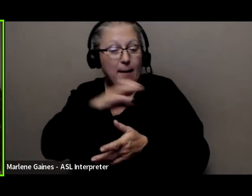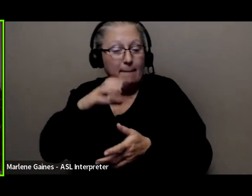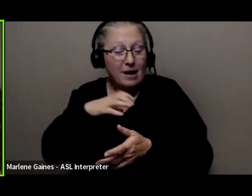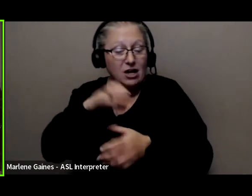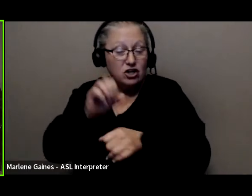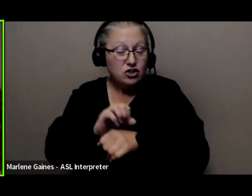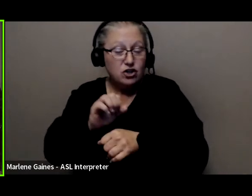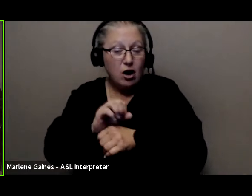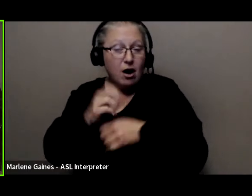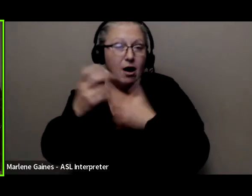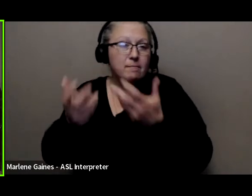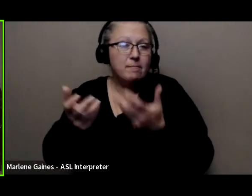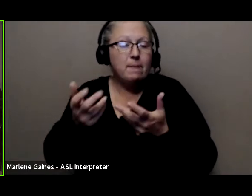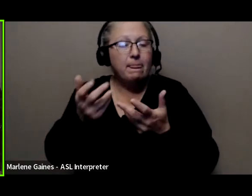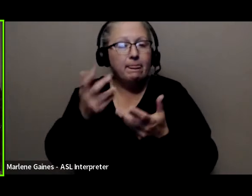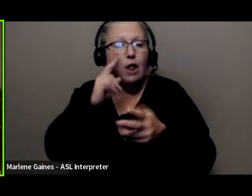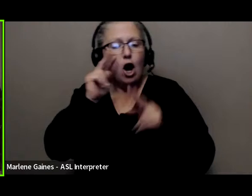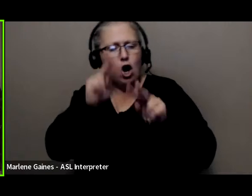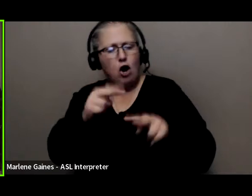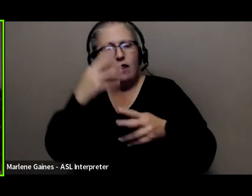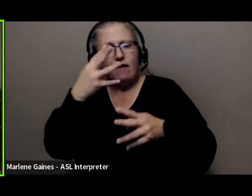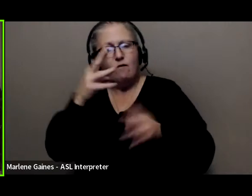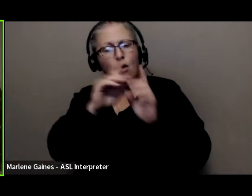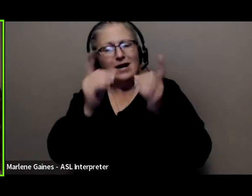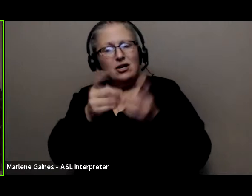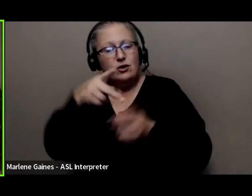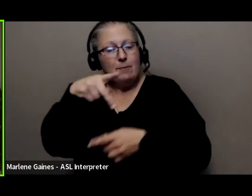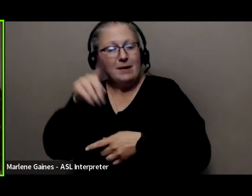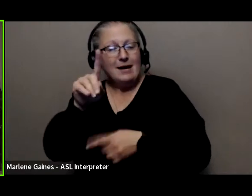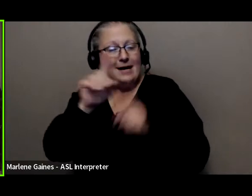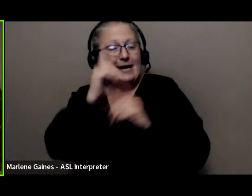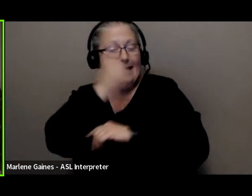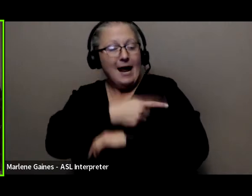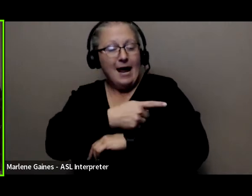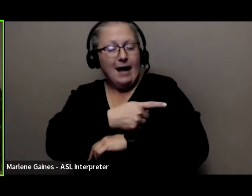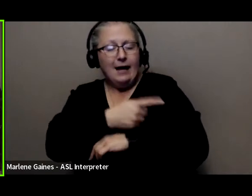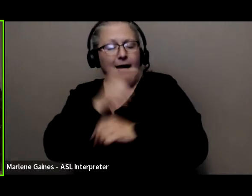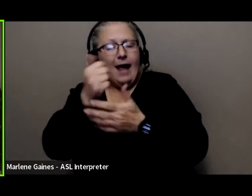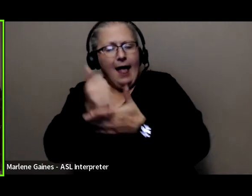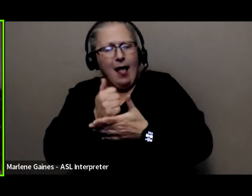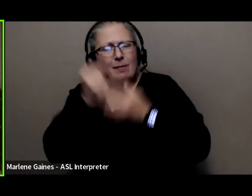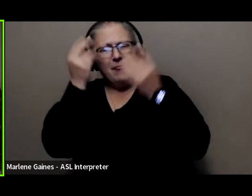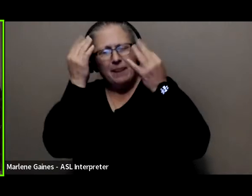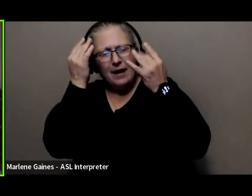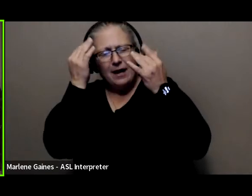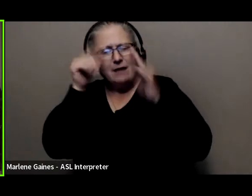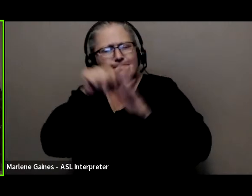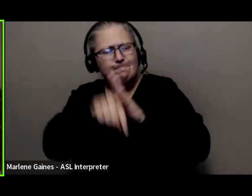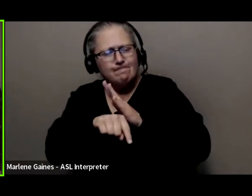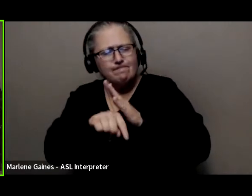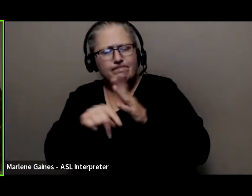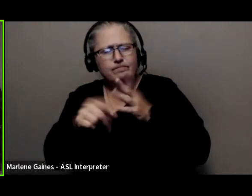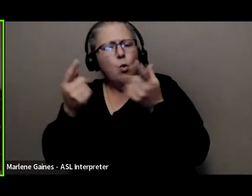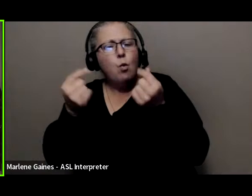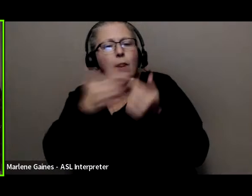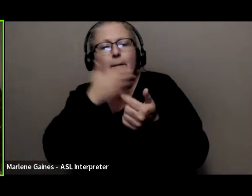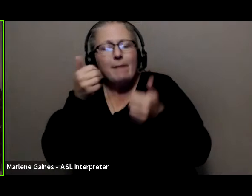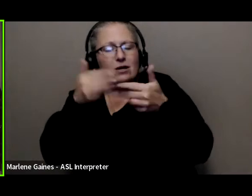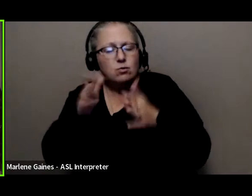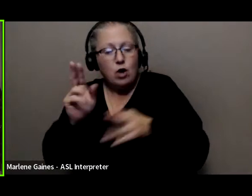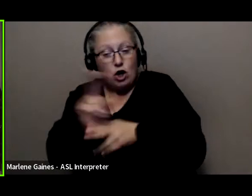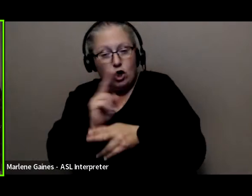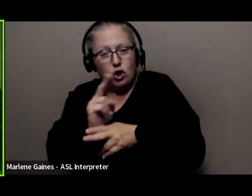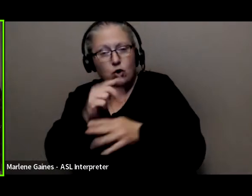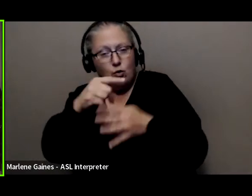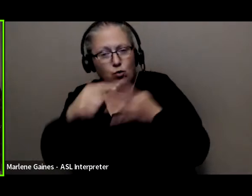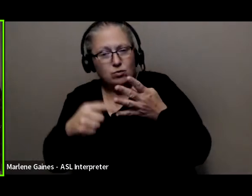job is to take a look at these 4 district PD days and help us think really thoughtfully, what are the best ways to use